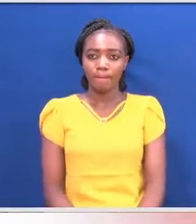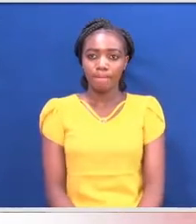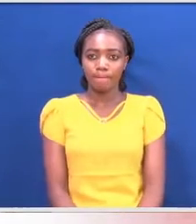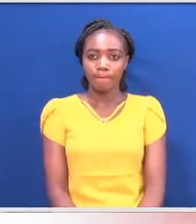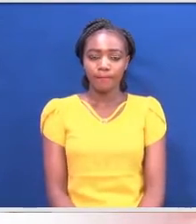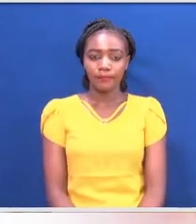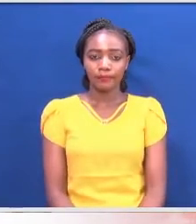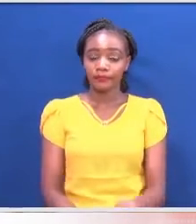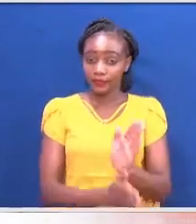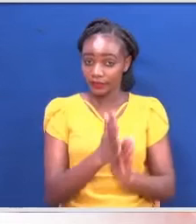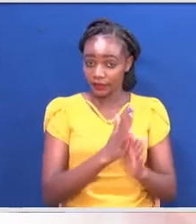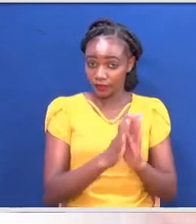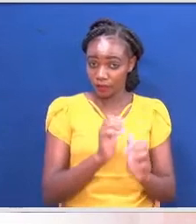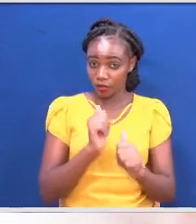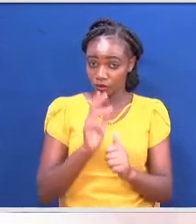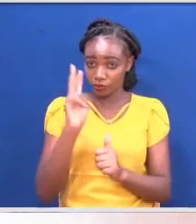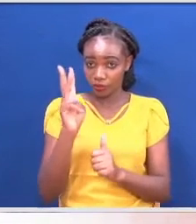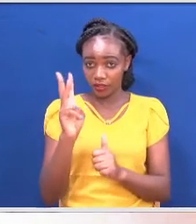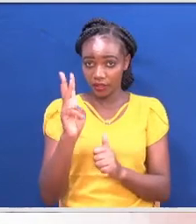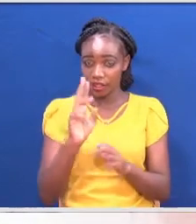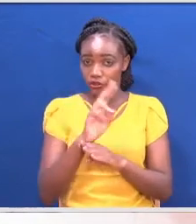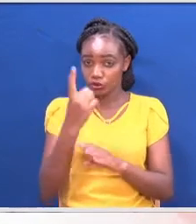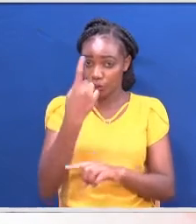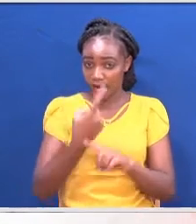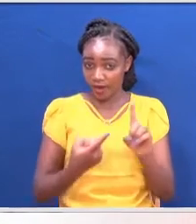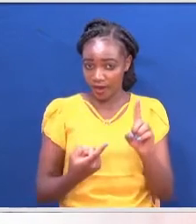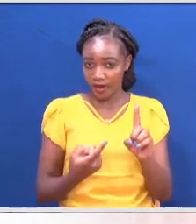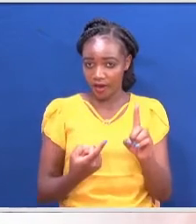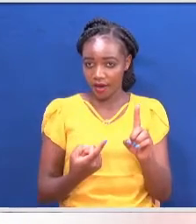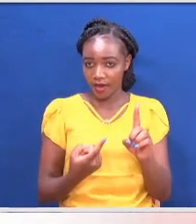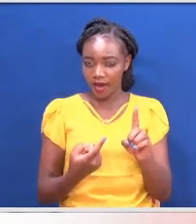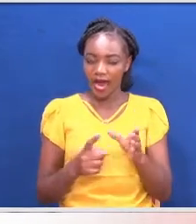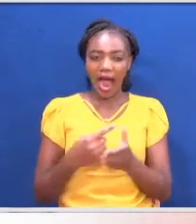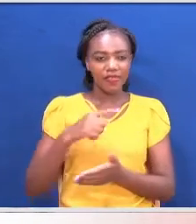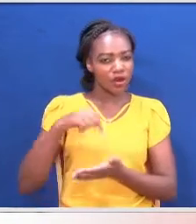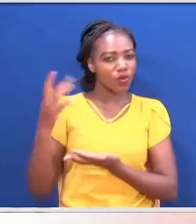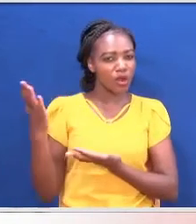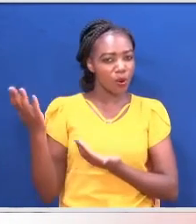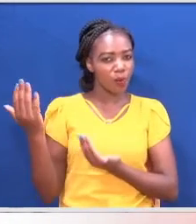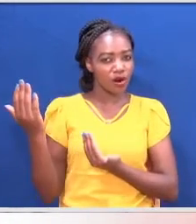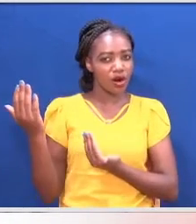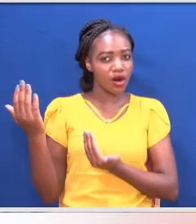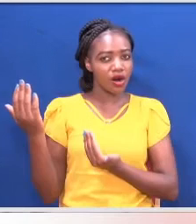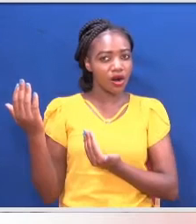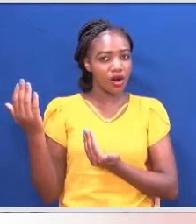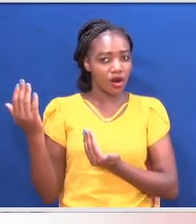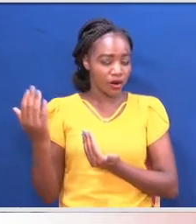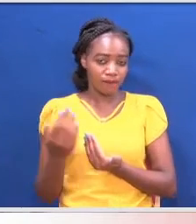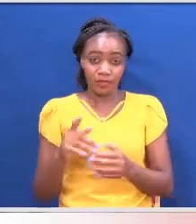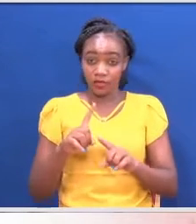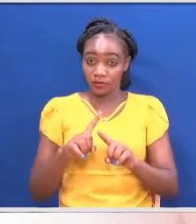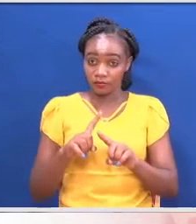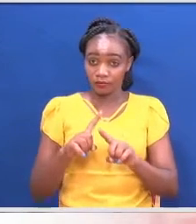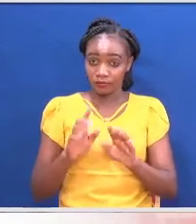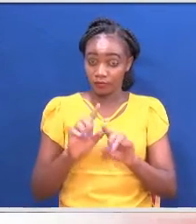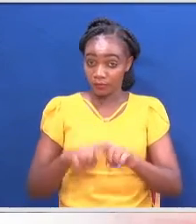Ni mradi utakaochukua mwaka mmoja na tunatarajia kwamba kulingana na